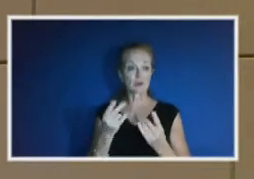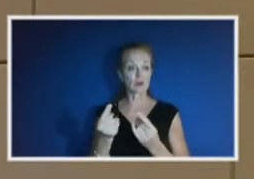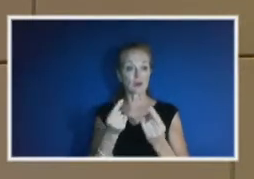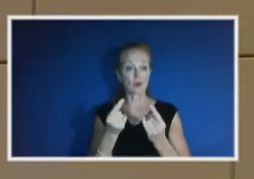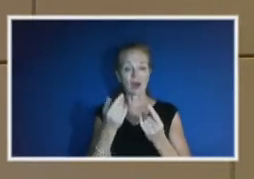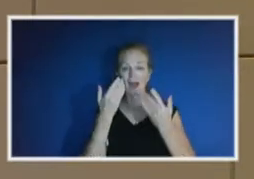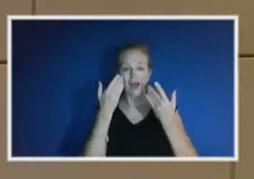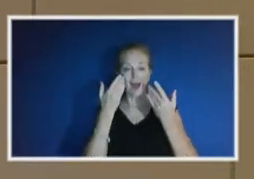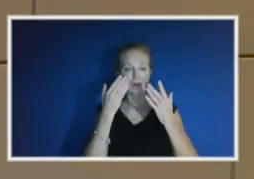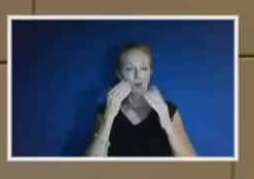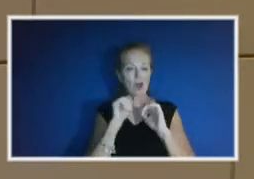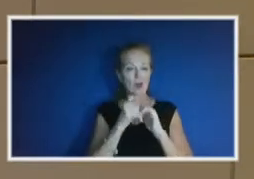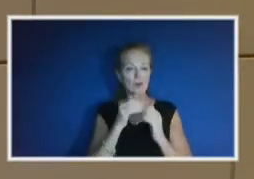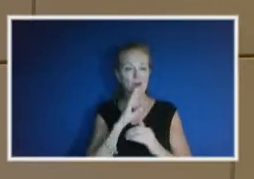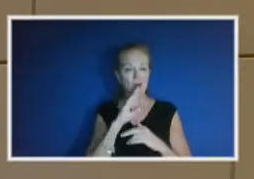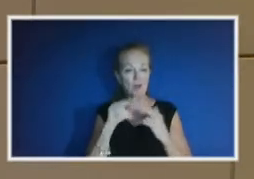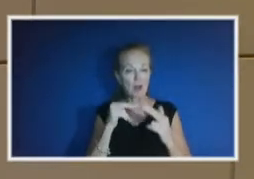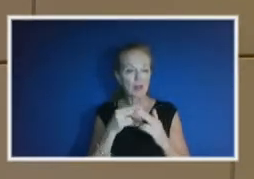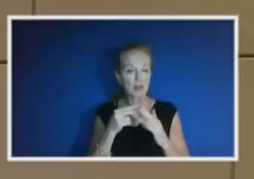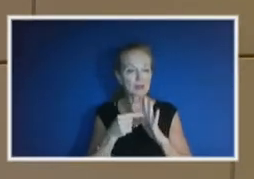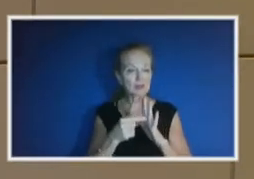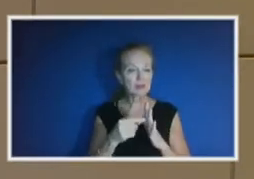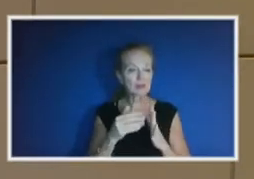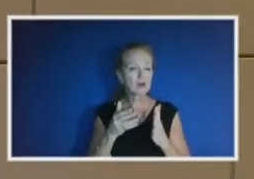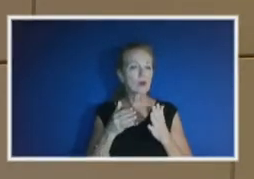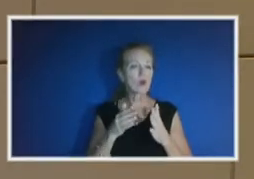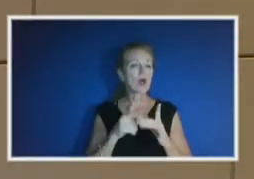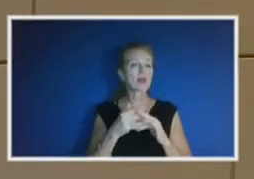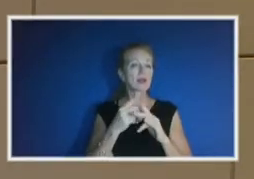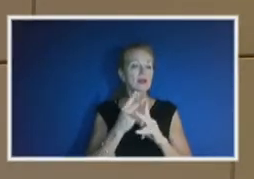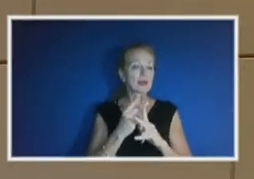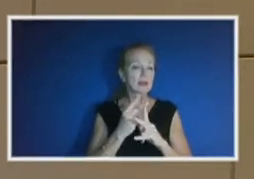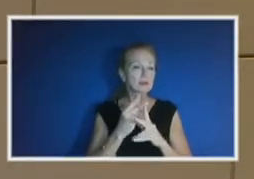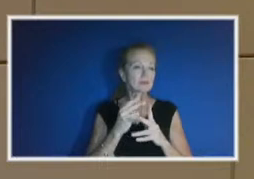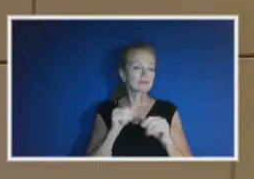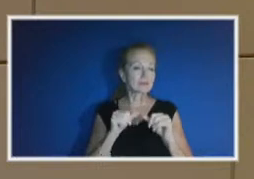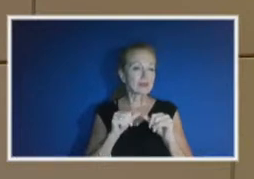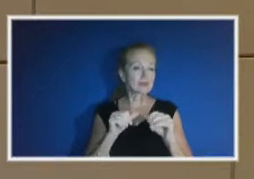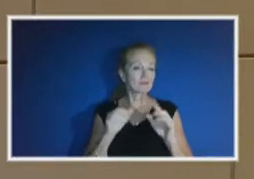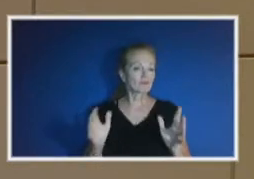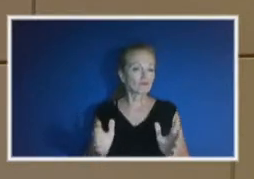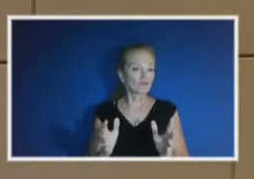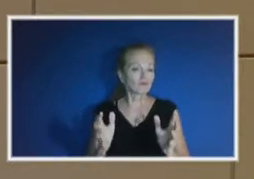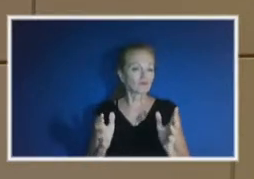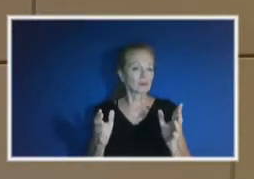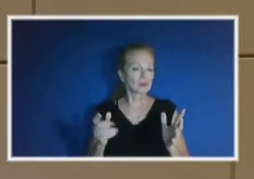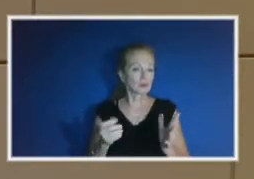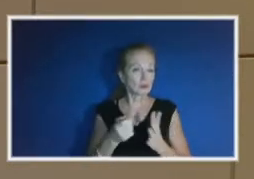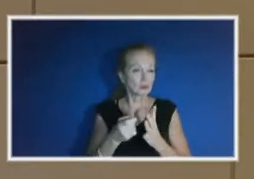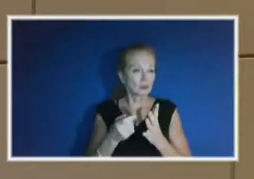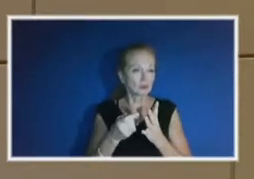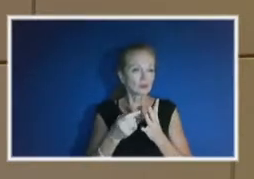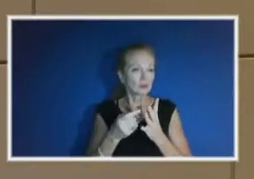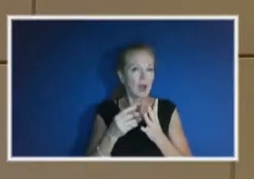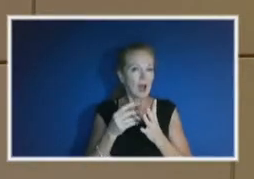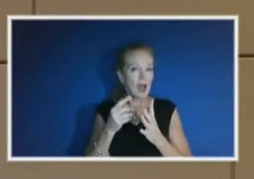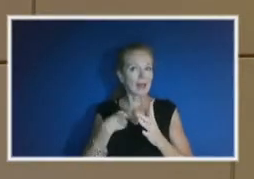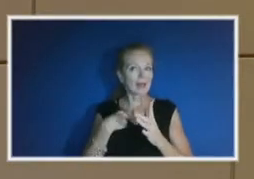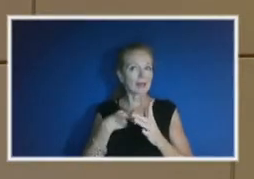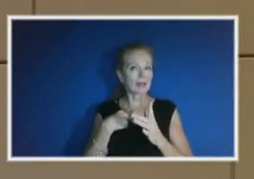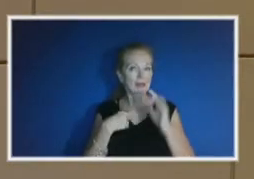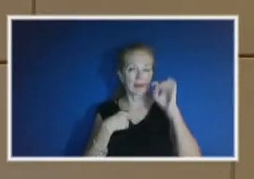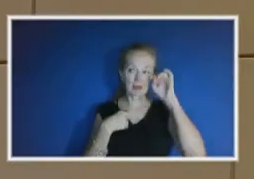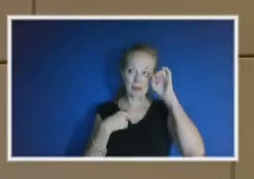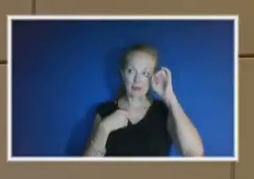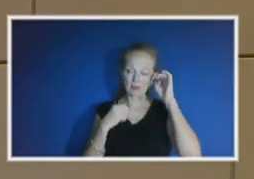know how we talk about this in a way that keeps them or gives them a charge. I think there's work that there are charges out there already that